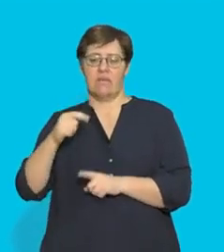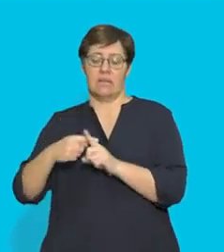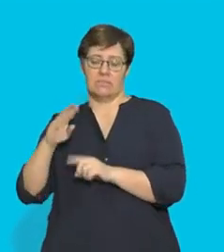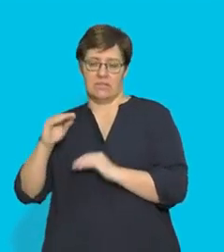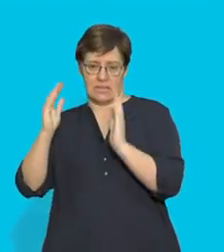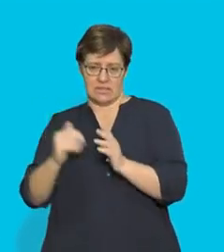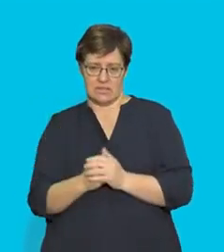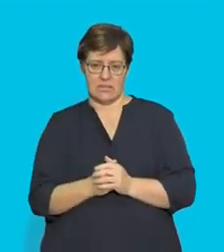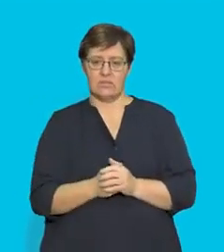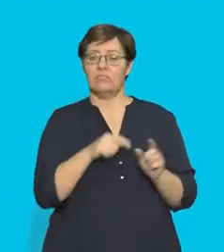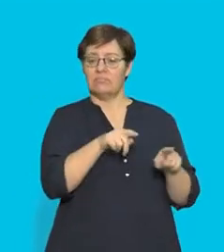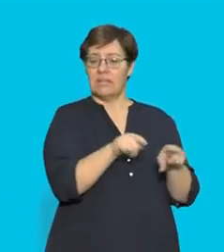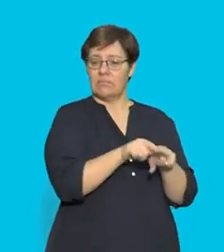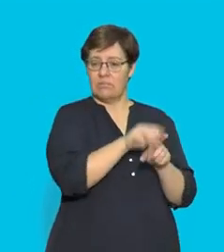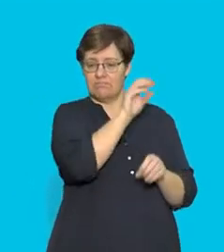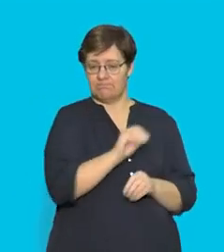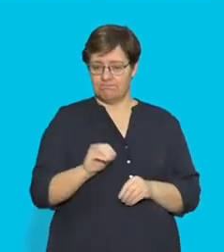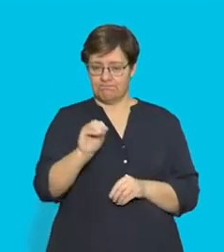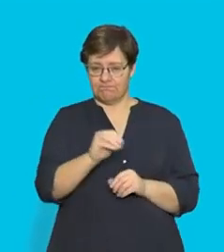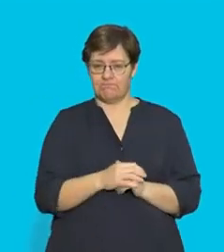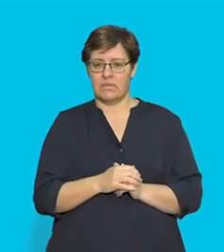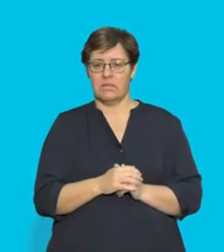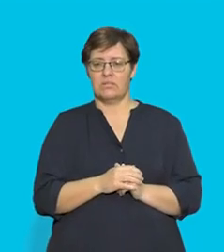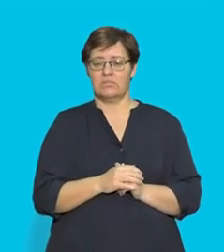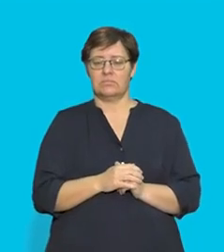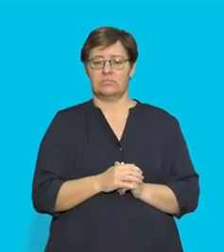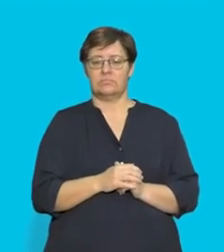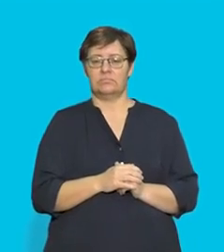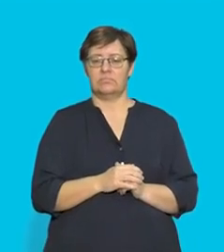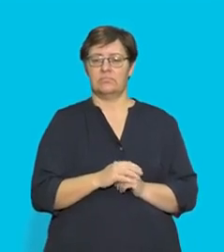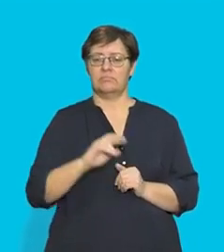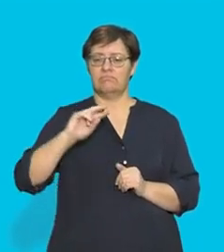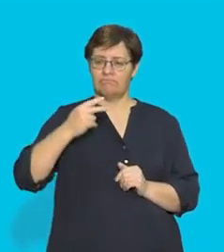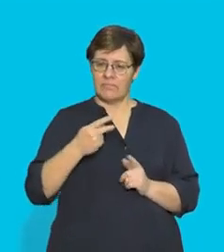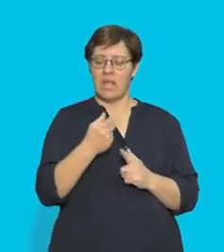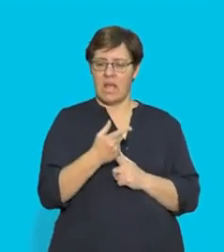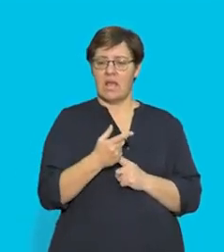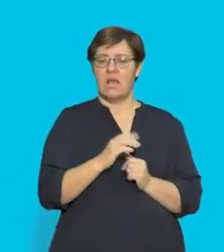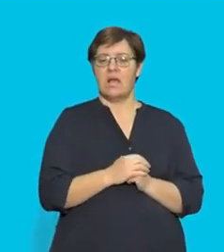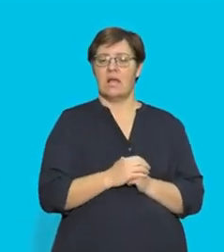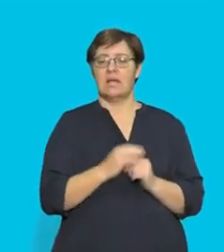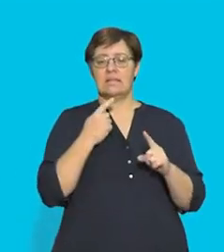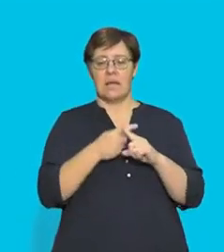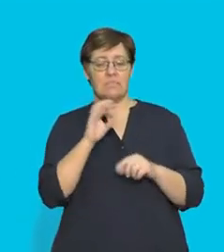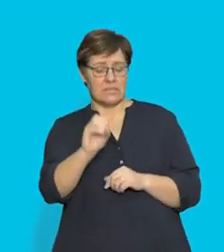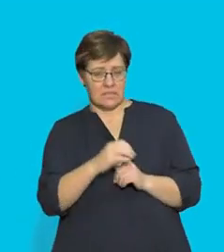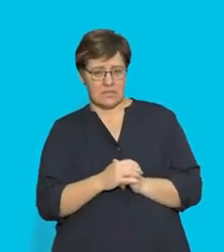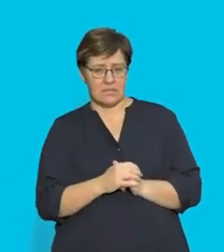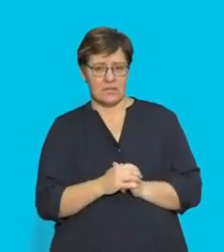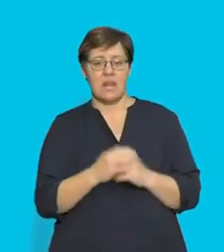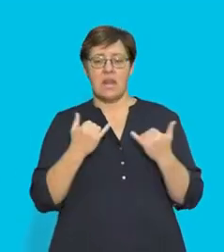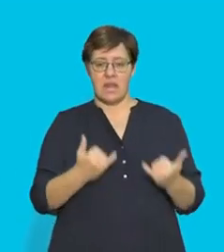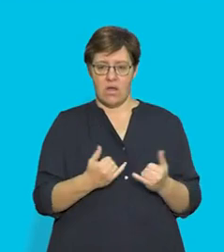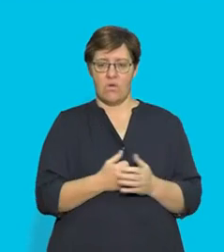sine of theta because of that. All right, and remember, a division can become, you invert and multiply. So it becomes